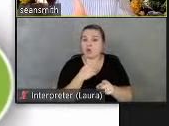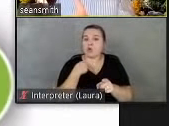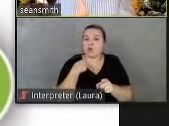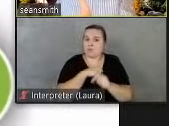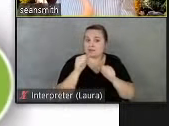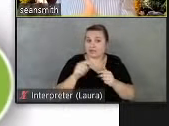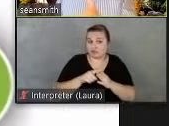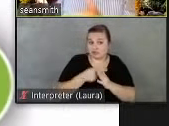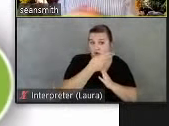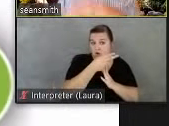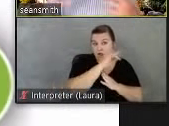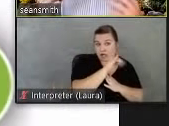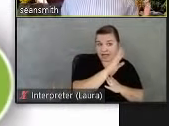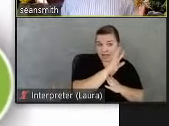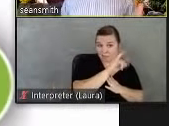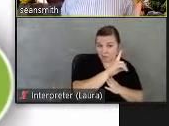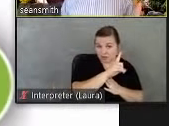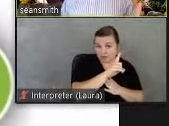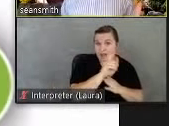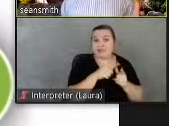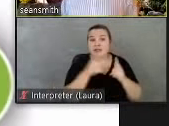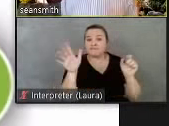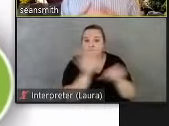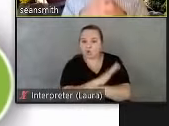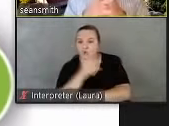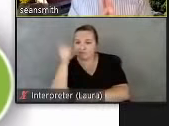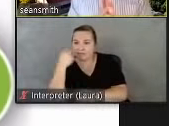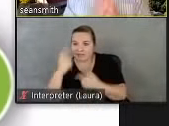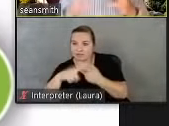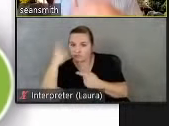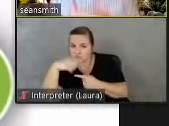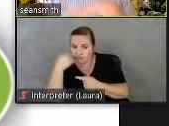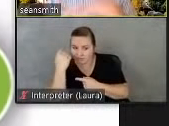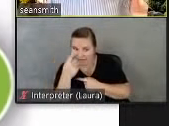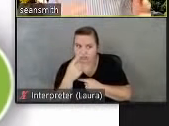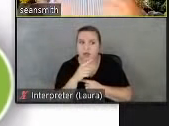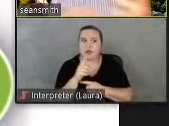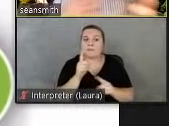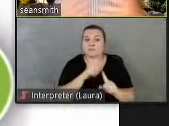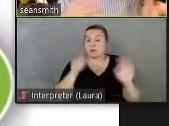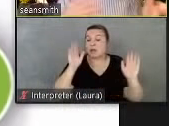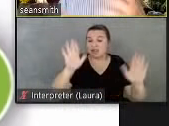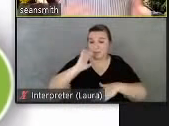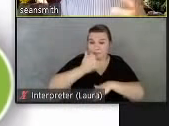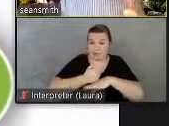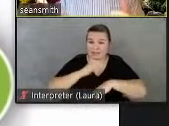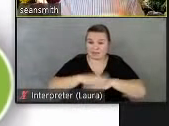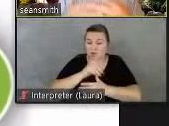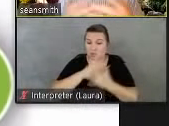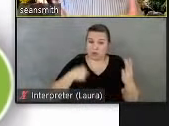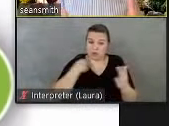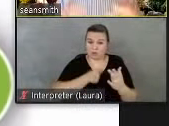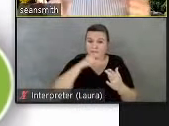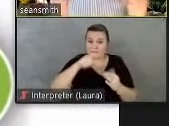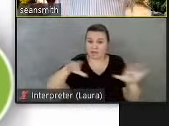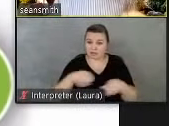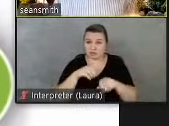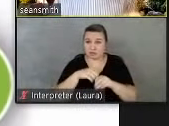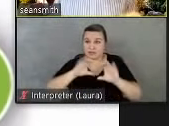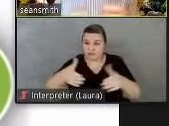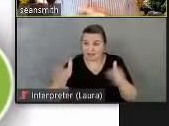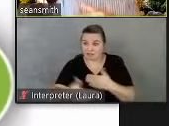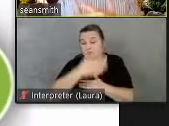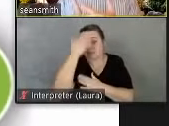off hybrid and then go fully face-to-face. Well, again, based on the things we need to do in our classroom due to